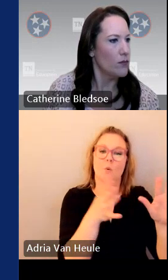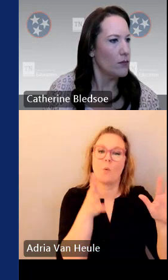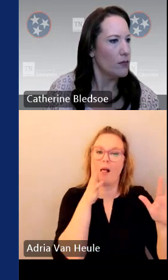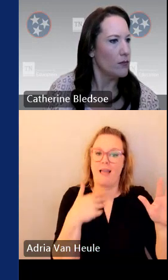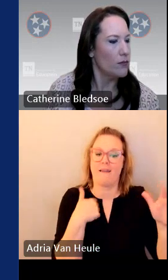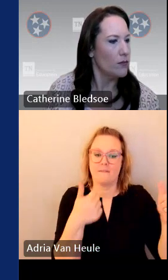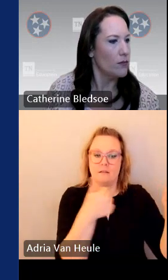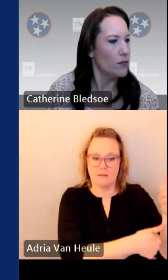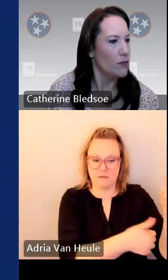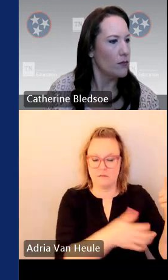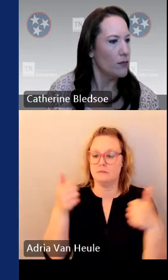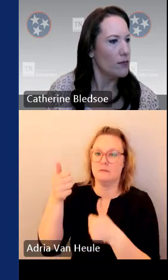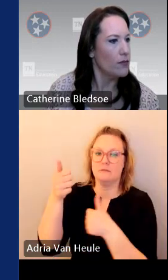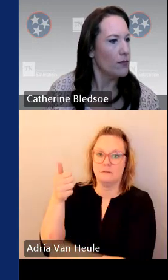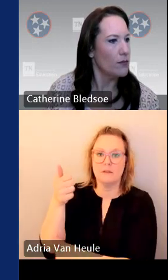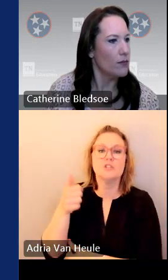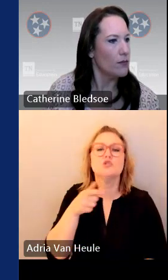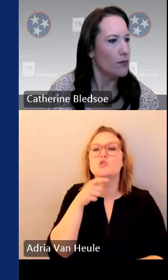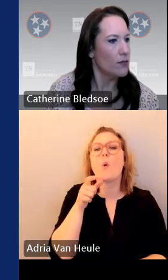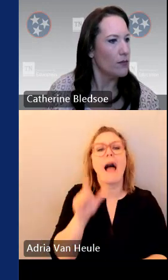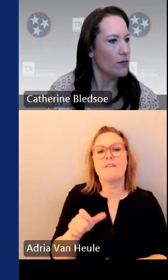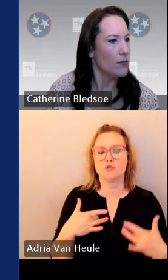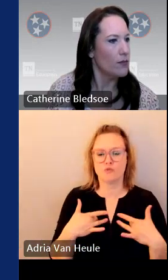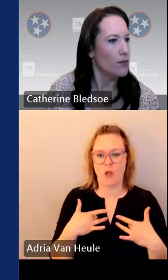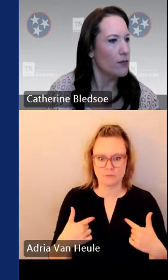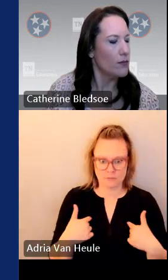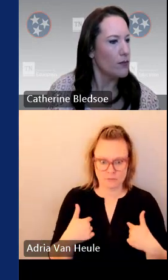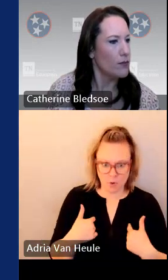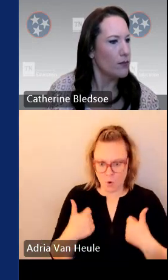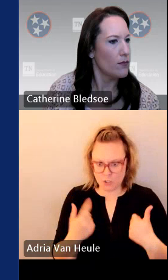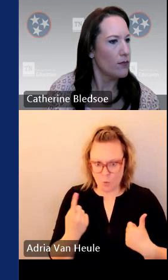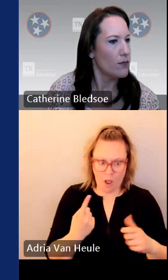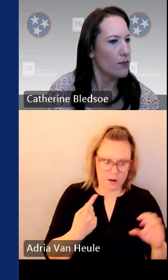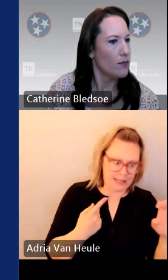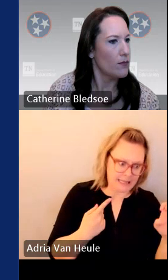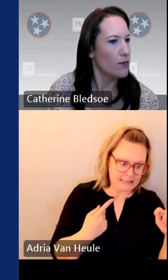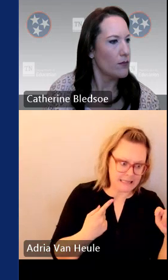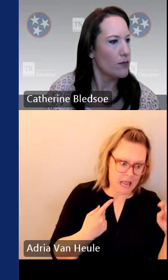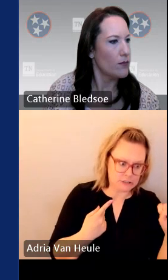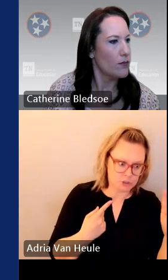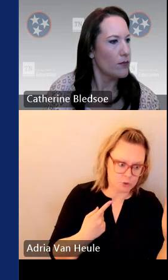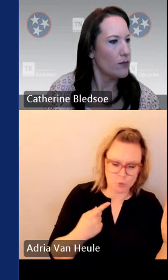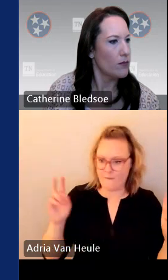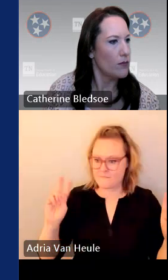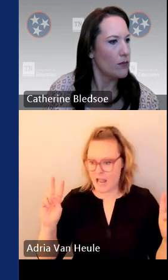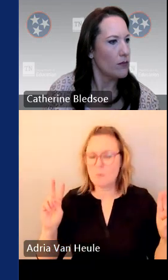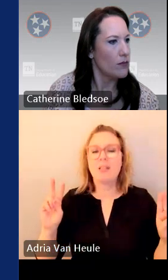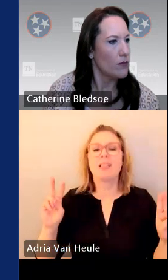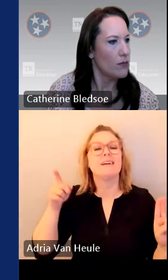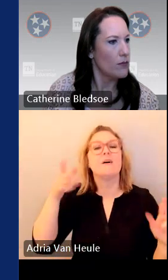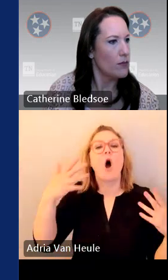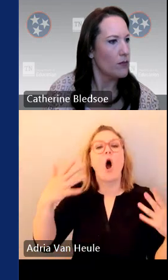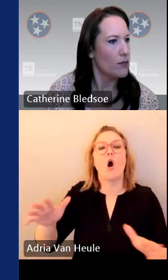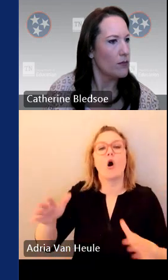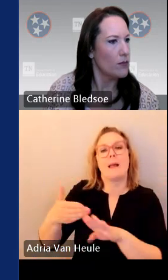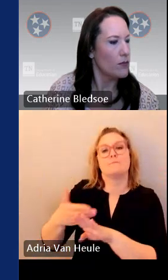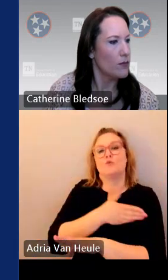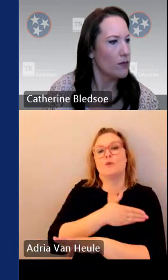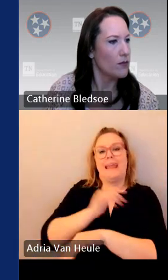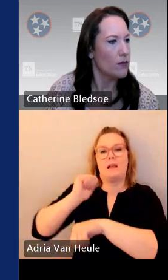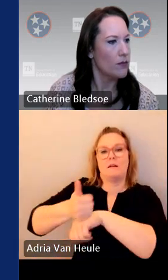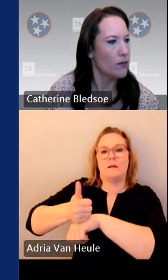about remembering which university you're with, whether it's ETSU or Vanderbilt. This will pre-populate it for you. We know that this is